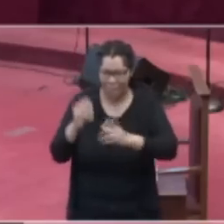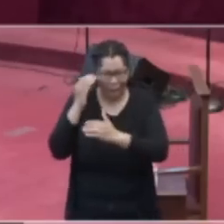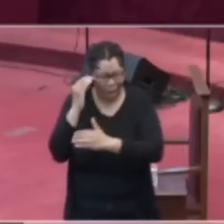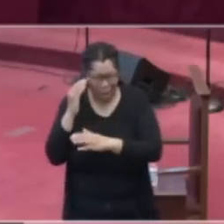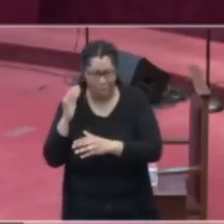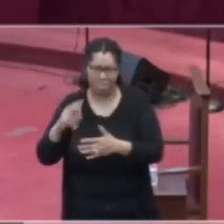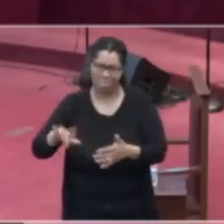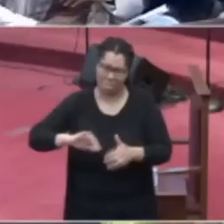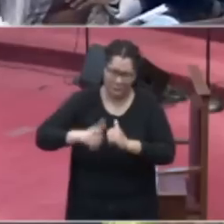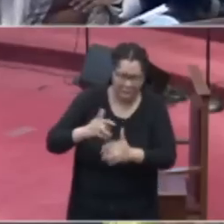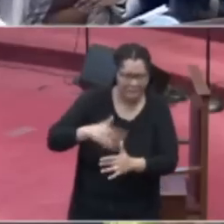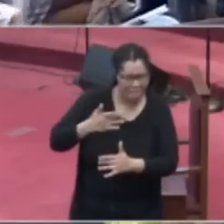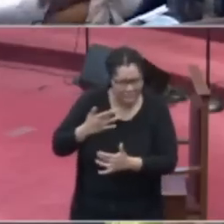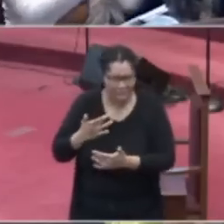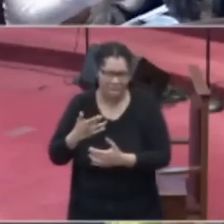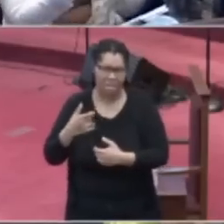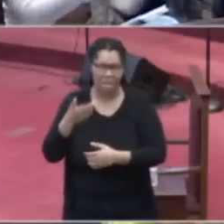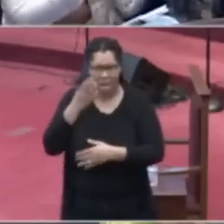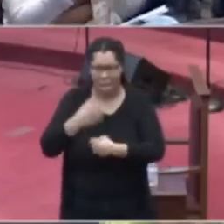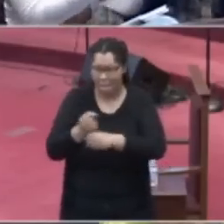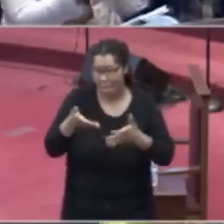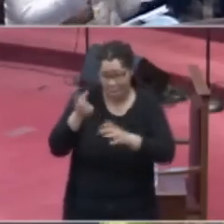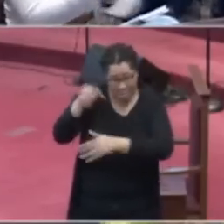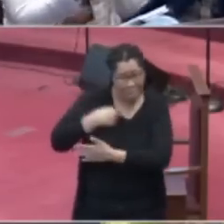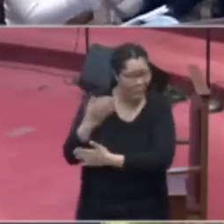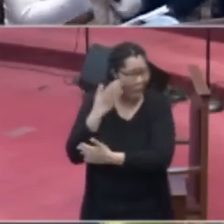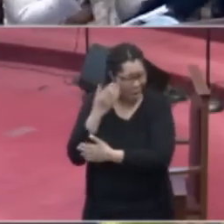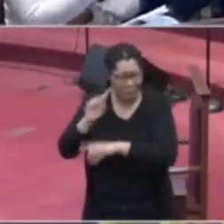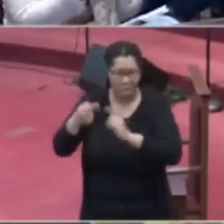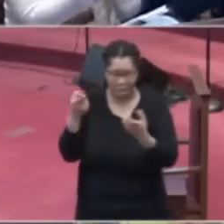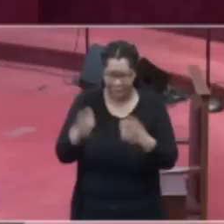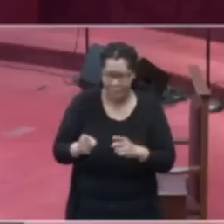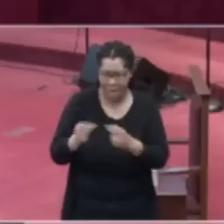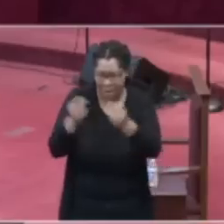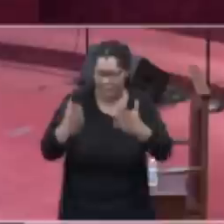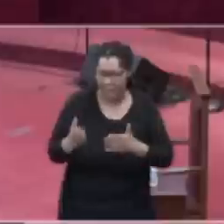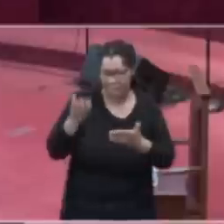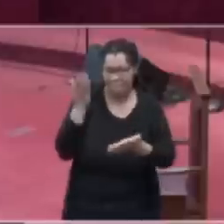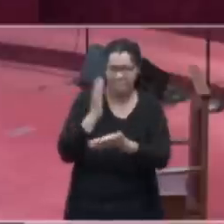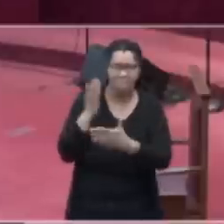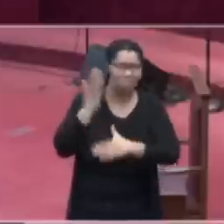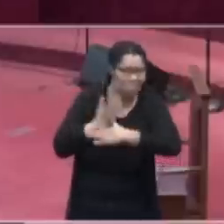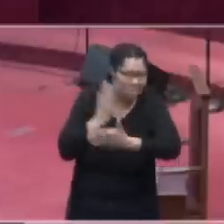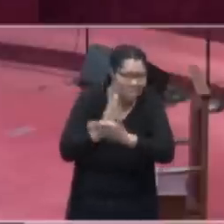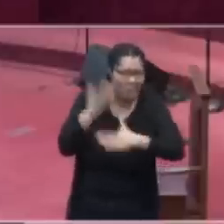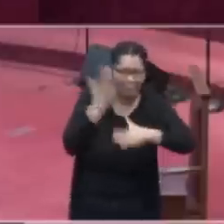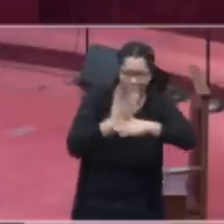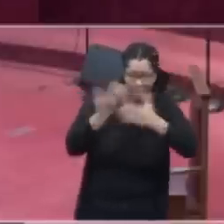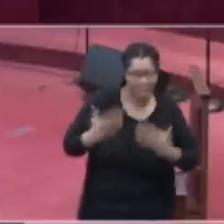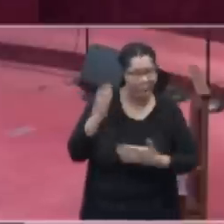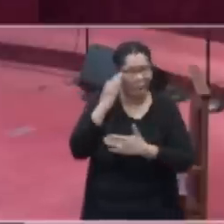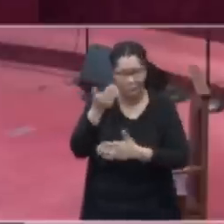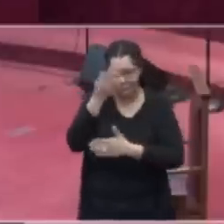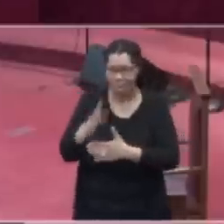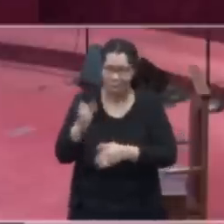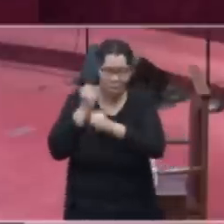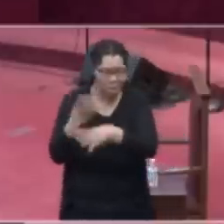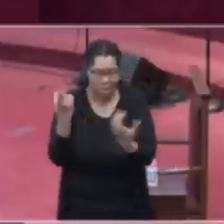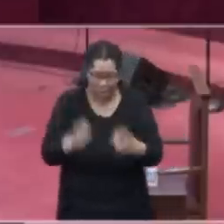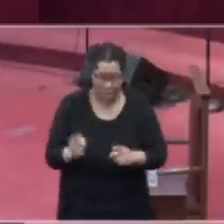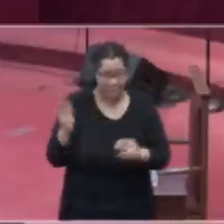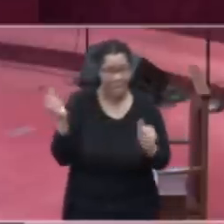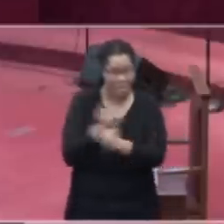God has made a way for me. I know when God has backed the enemy up off of me. I know that what I've received has come